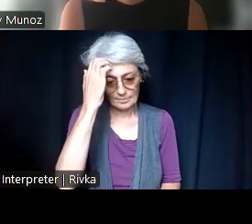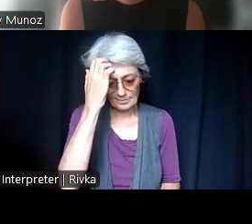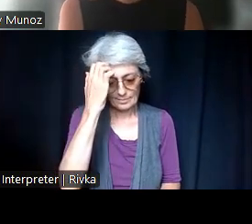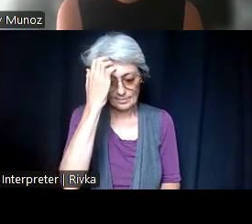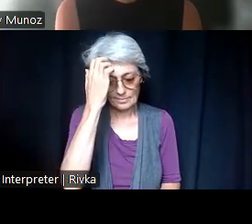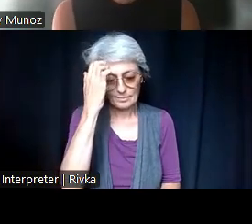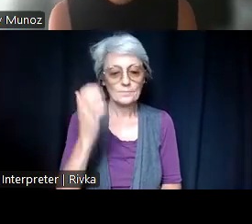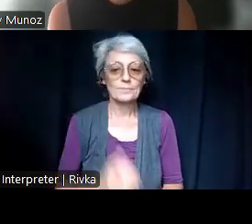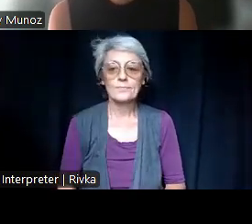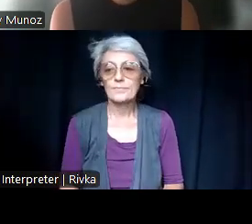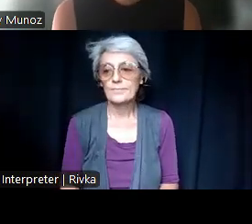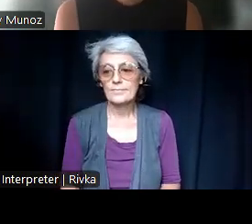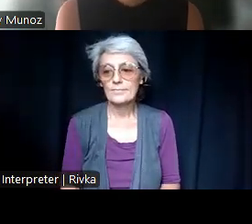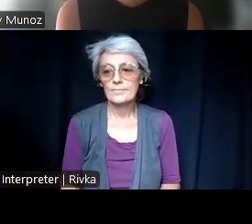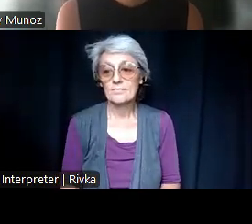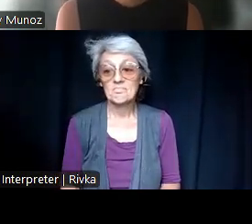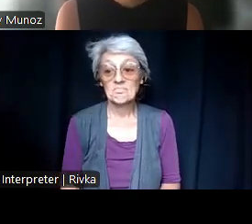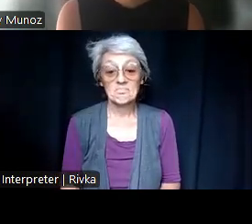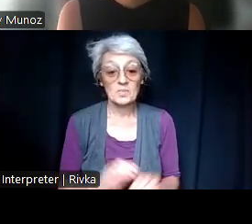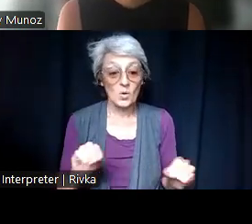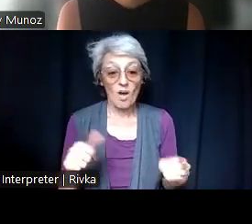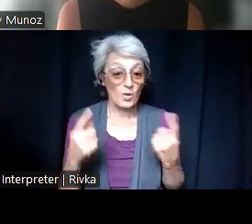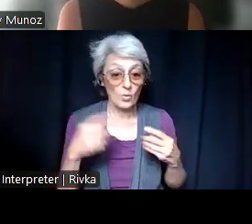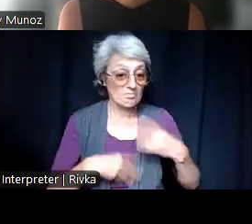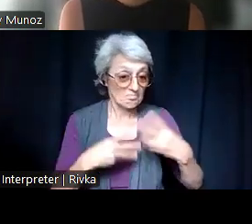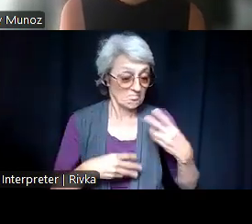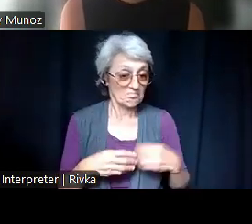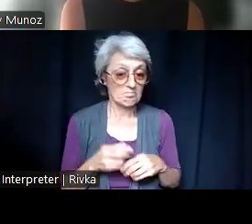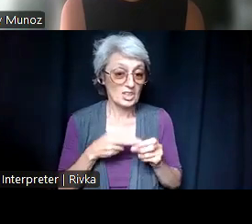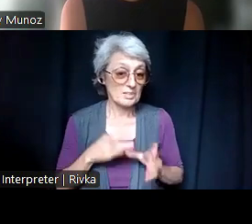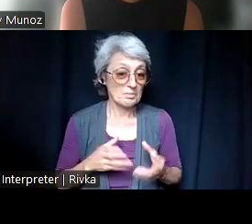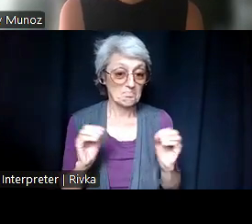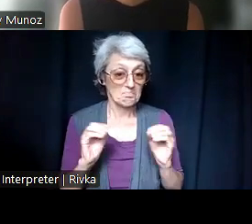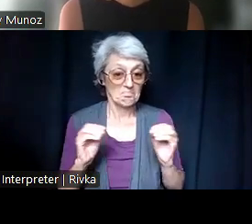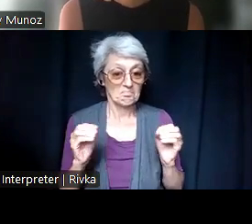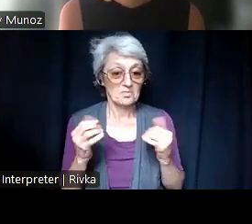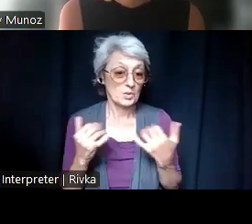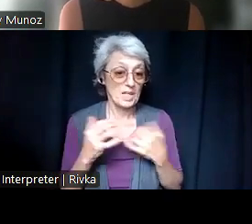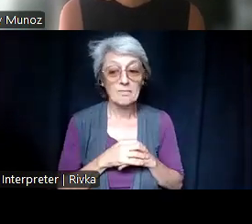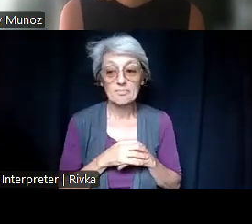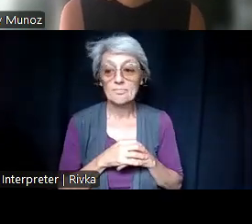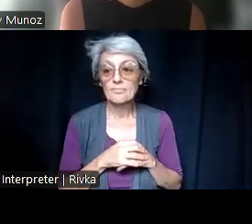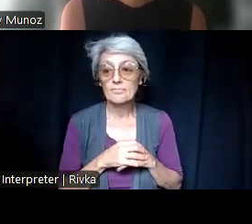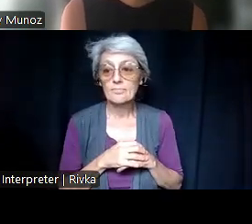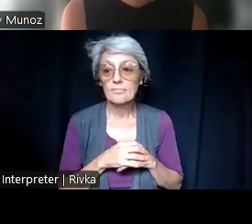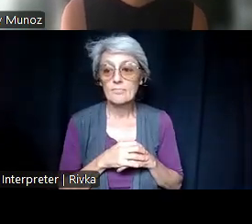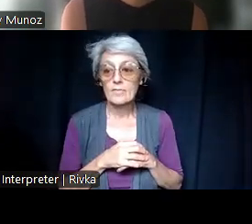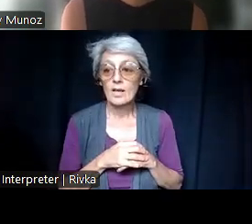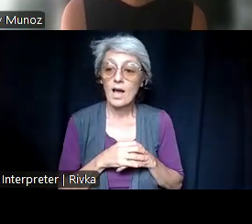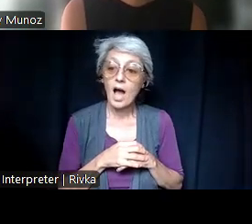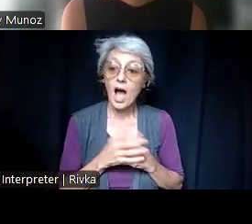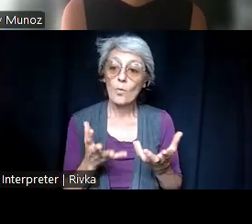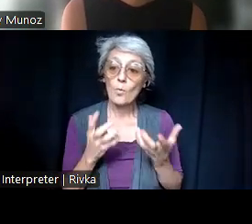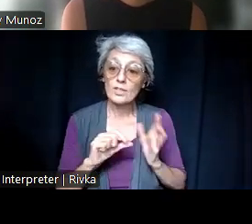I don't see any other questions from participants today. So I do want to